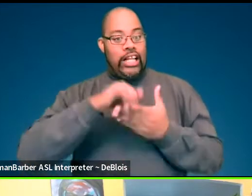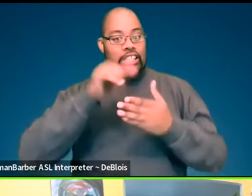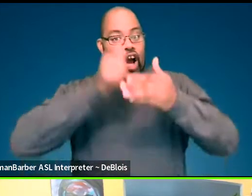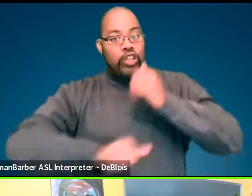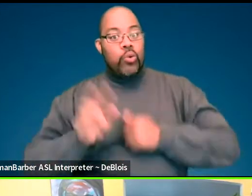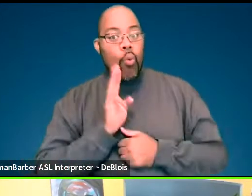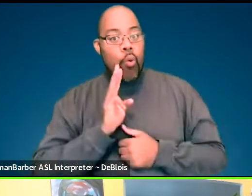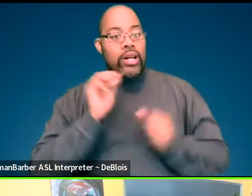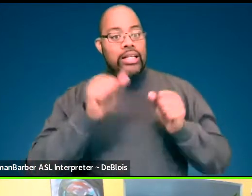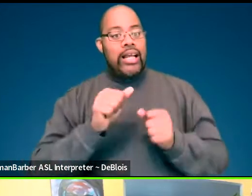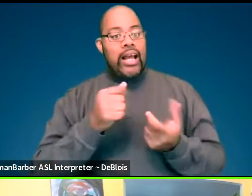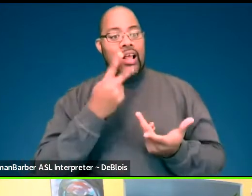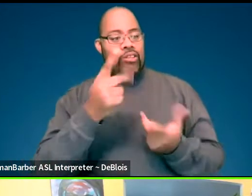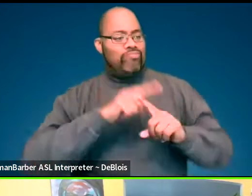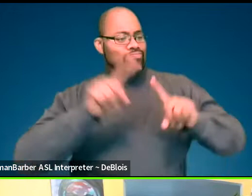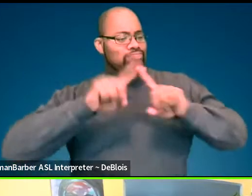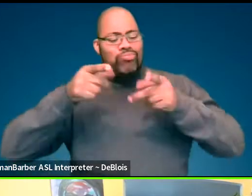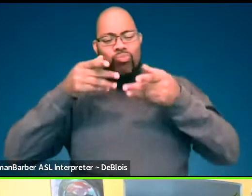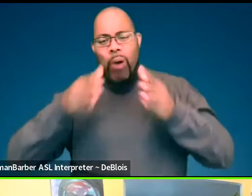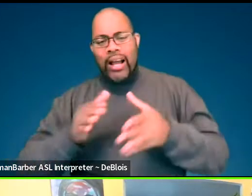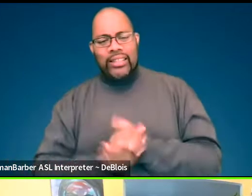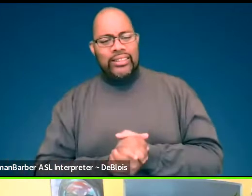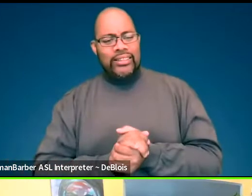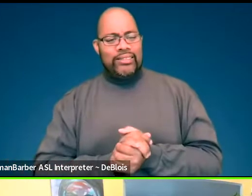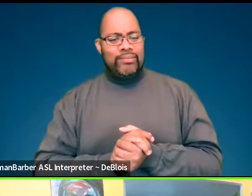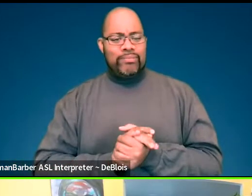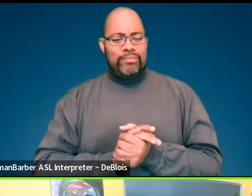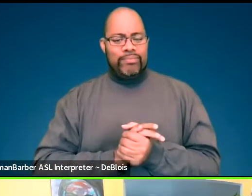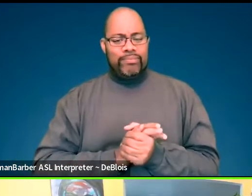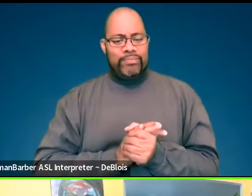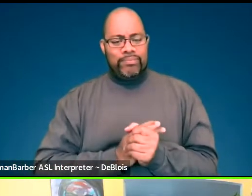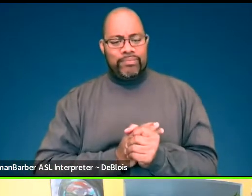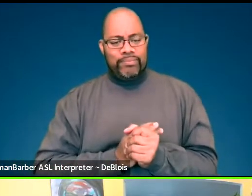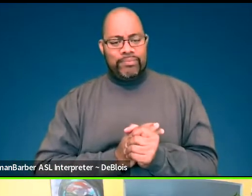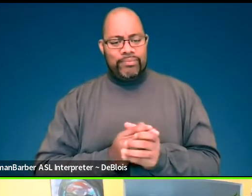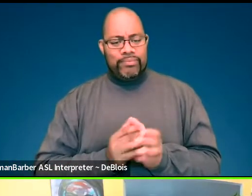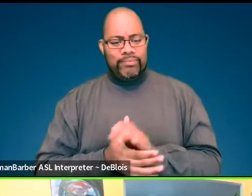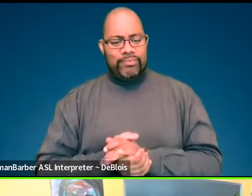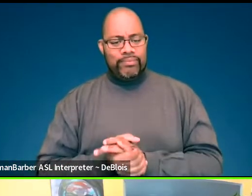and it can look in a variety of different ways.